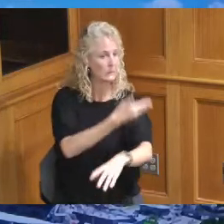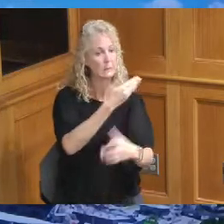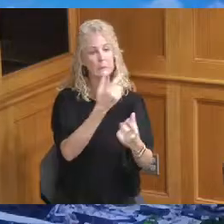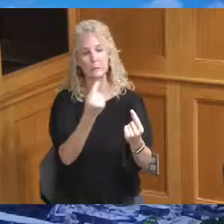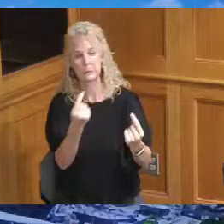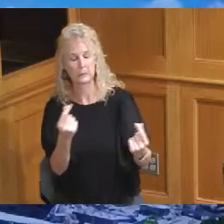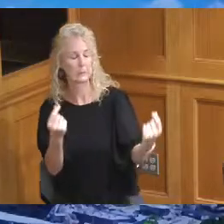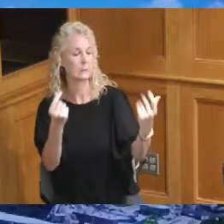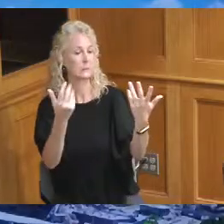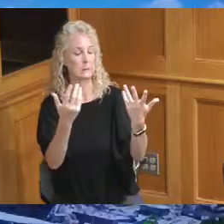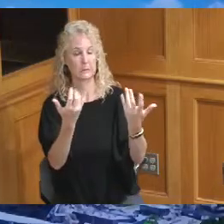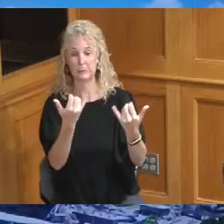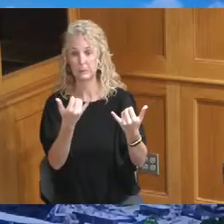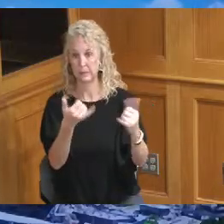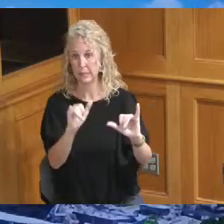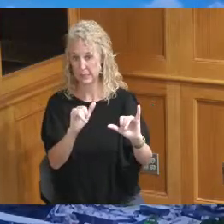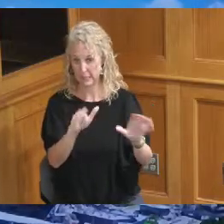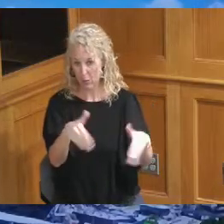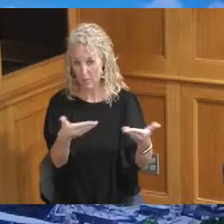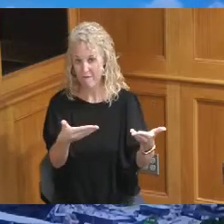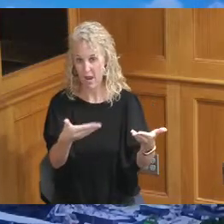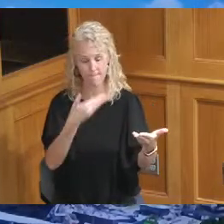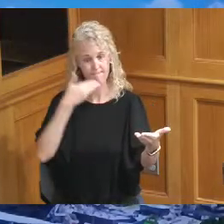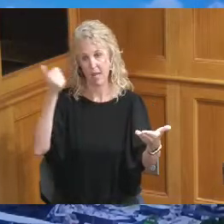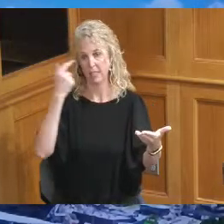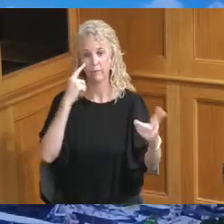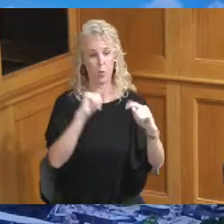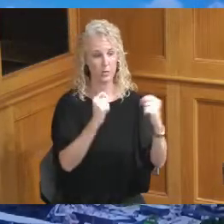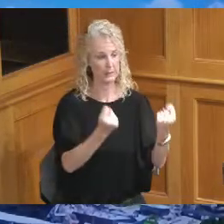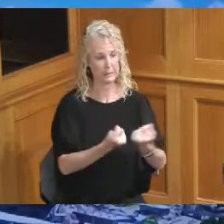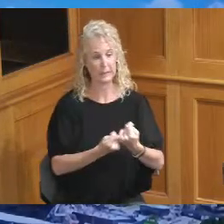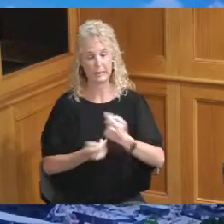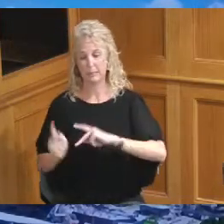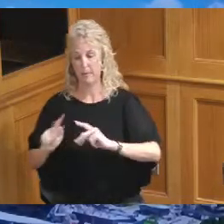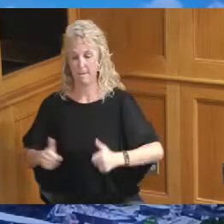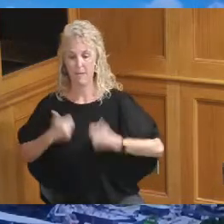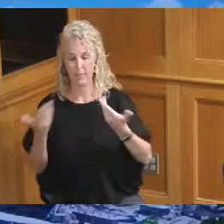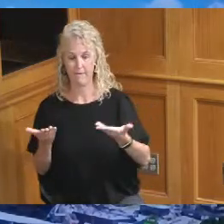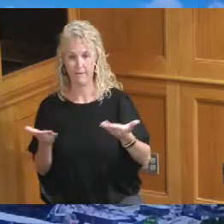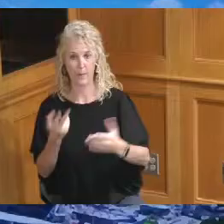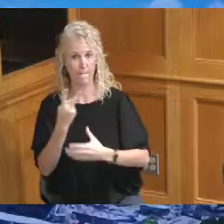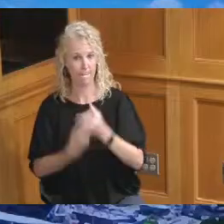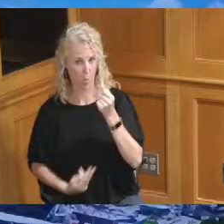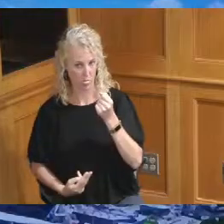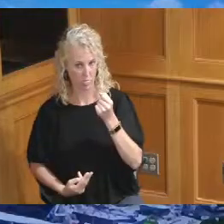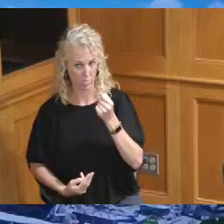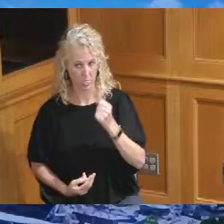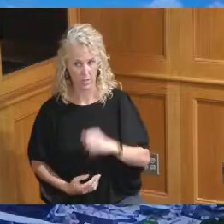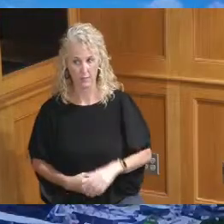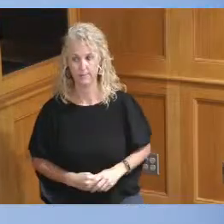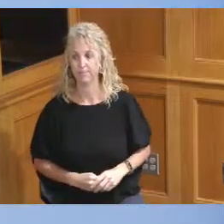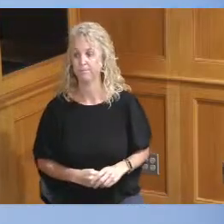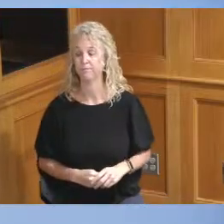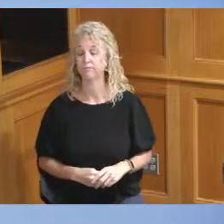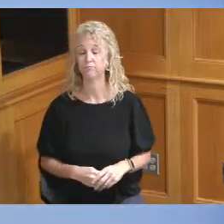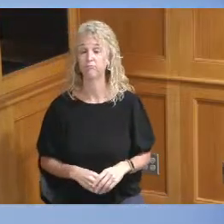make sure that it is serving the team and our county residents in the best way possible. Slide, please.